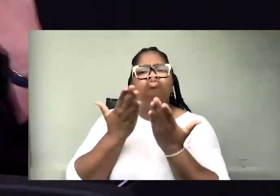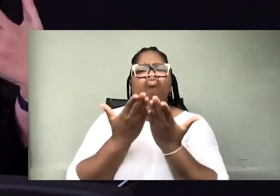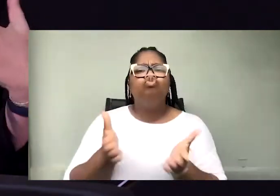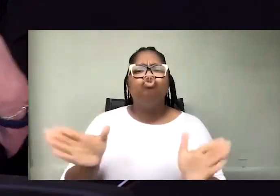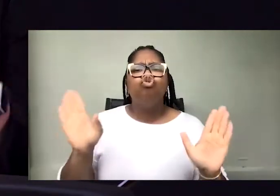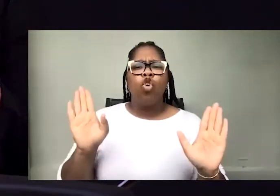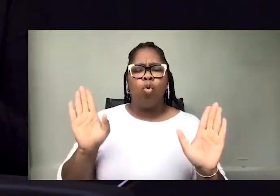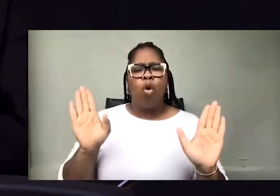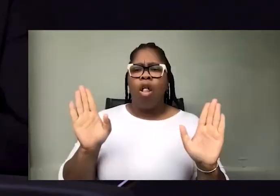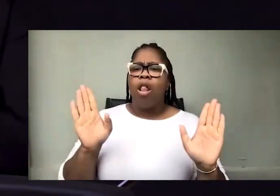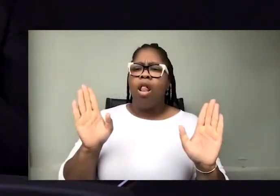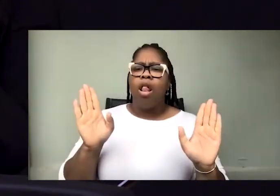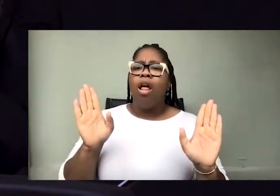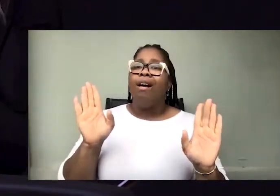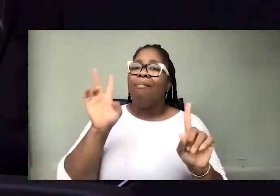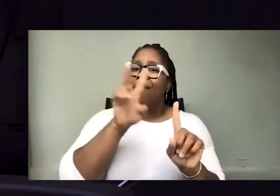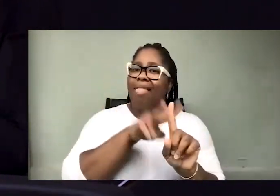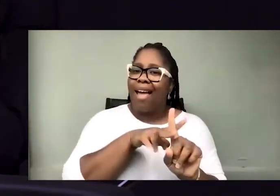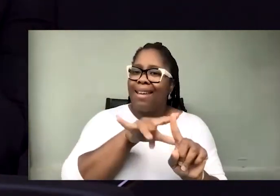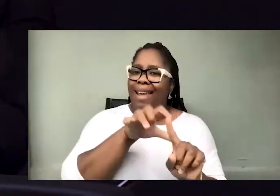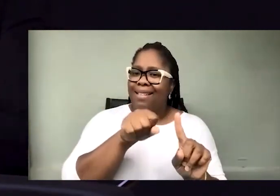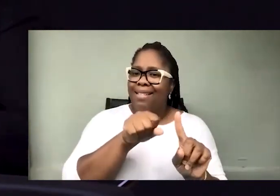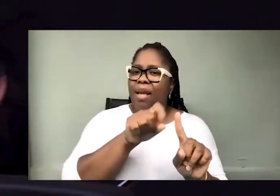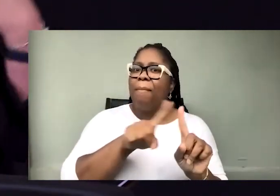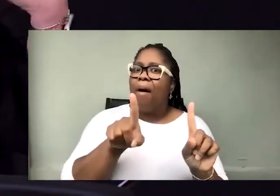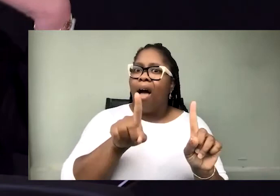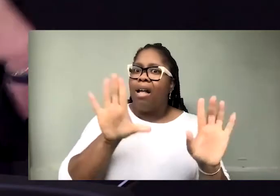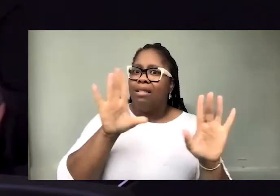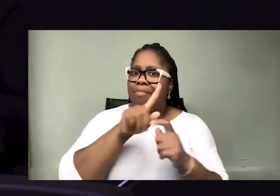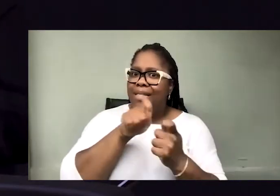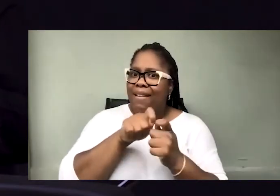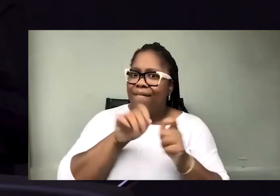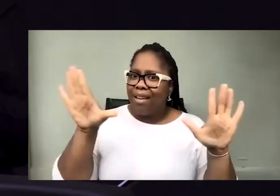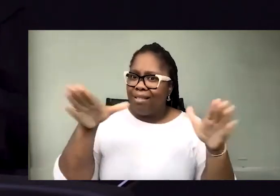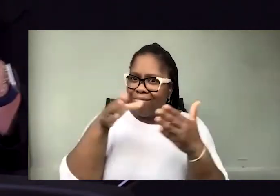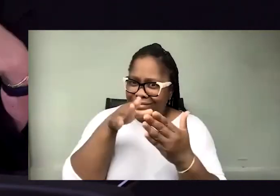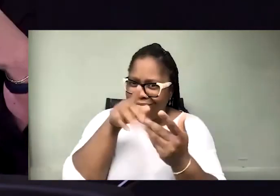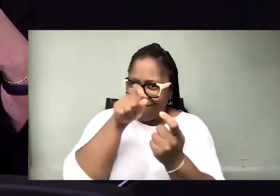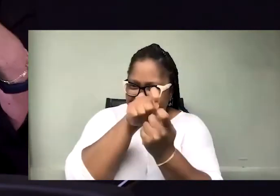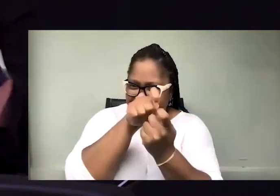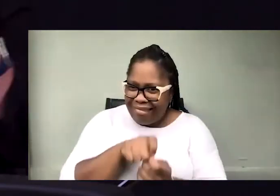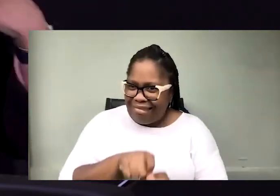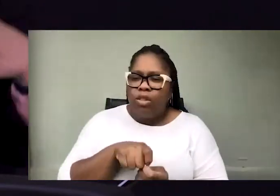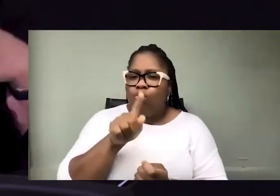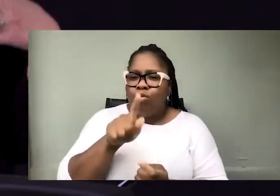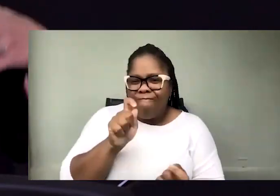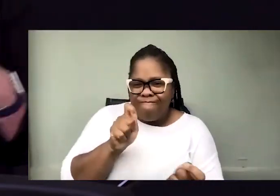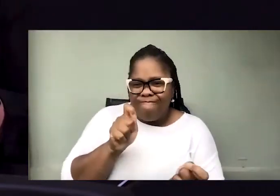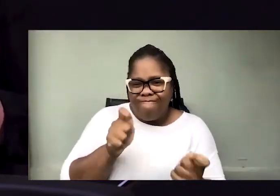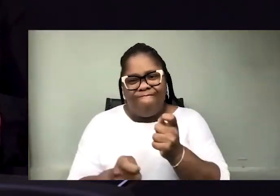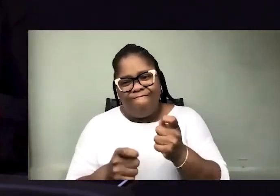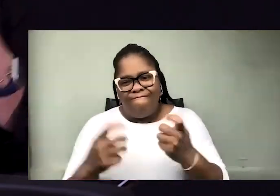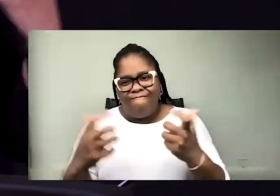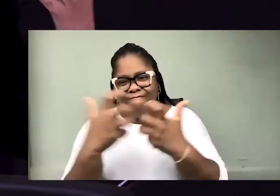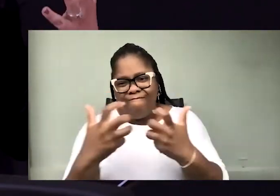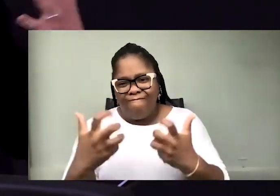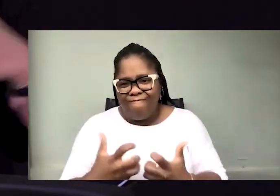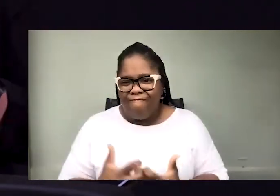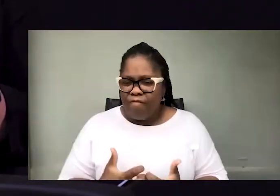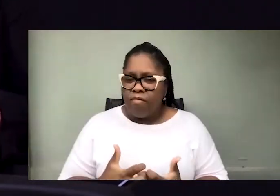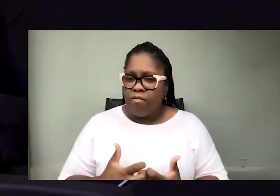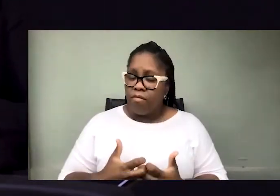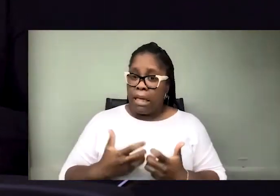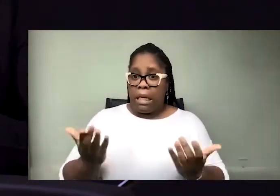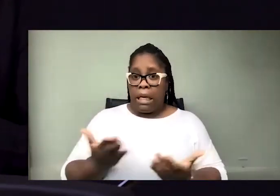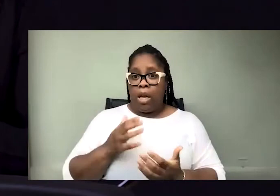to adjust to your specific needs as maybe a city or an organization or a county. Because our needs here in Orange County